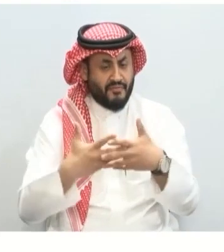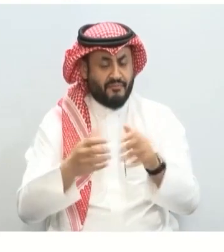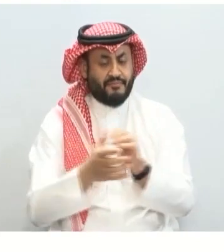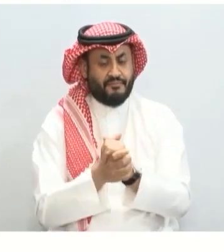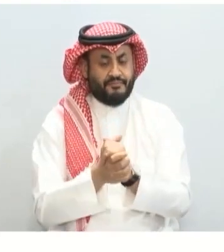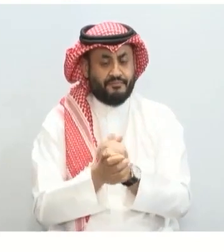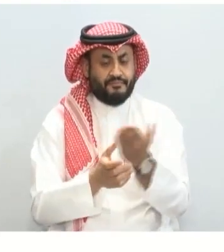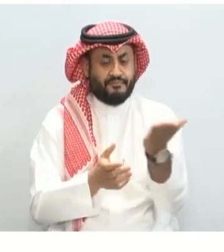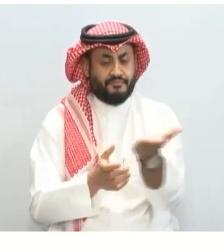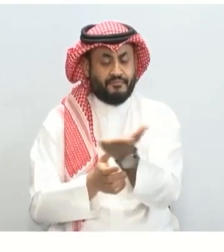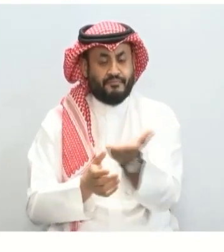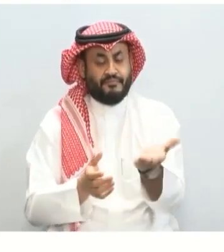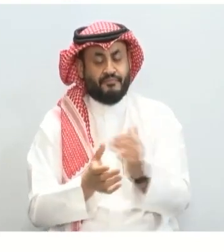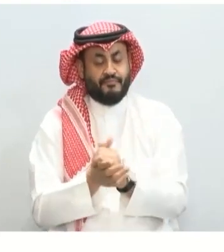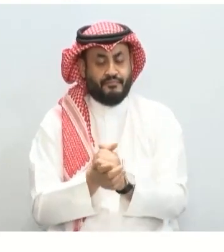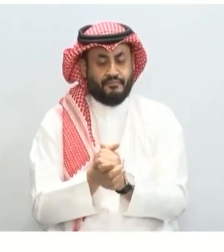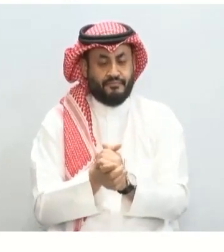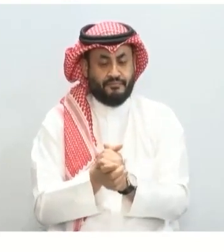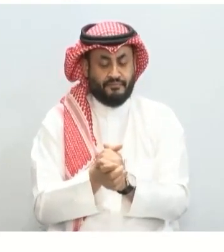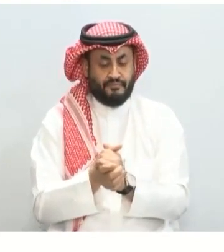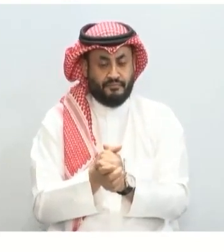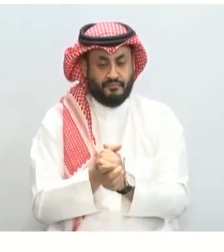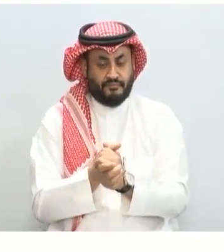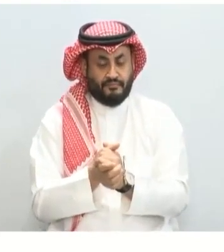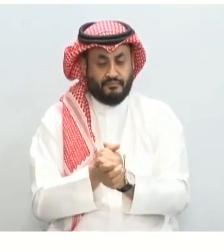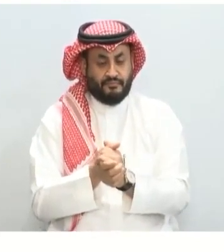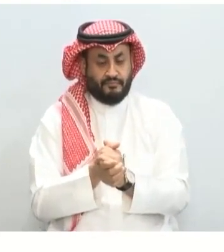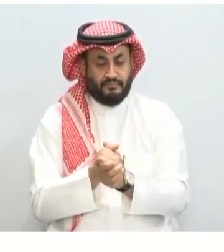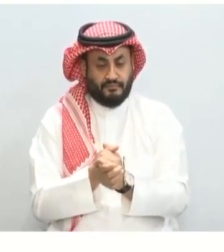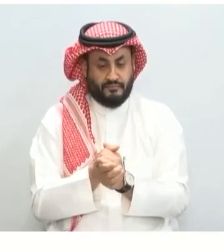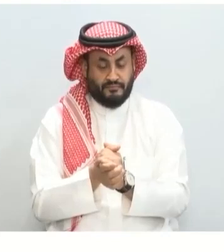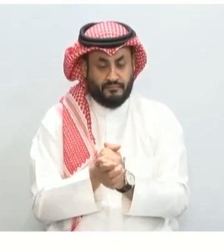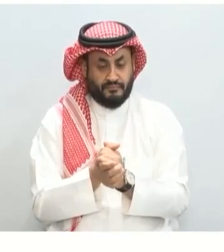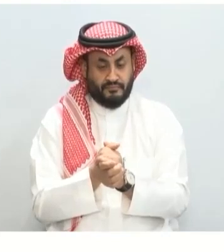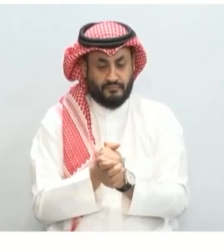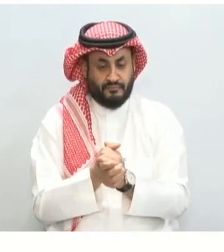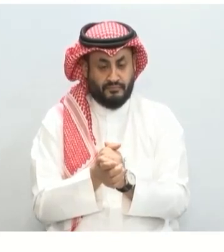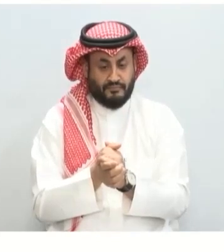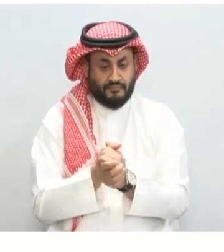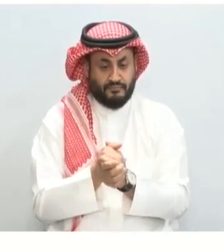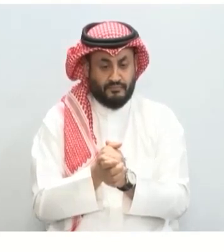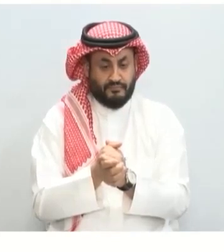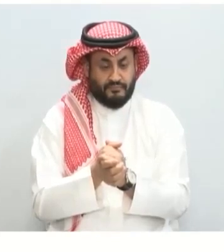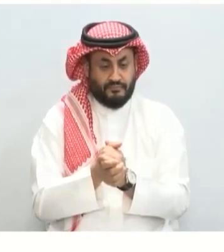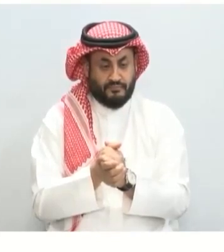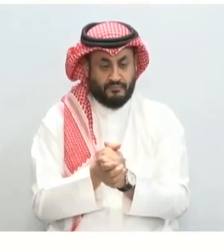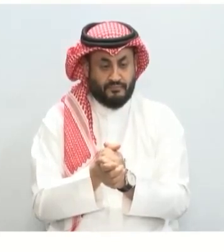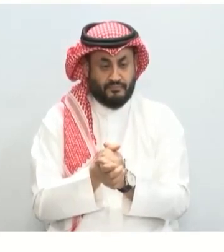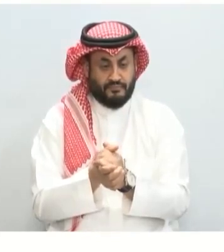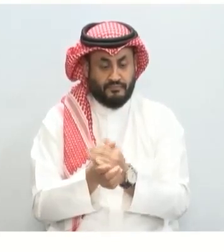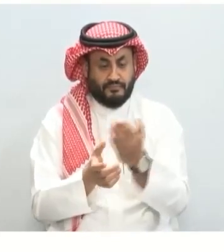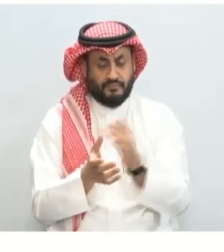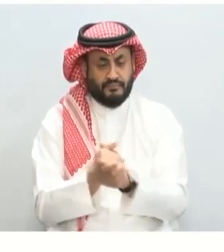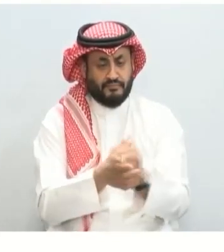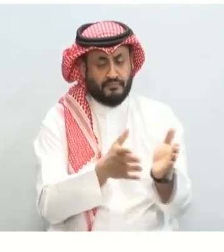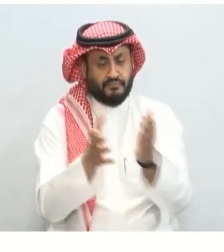take care of, when your mother tells you to take care of your brother. This is a three-word phrasal verb. So jumping